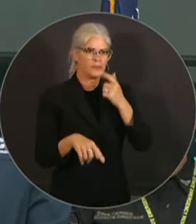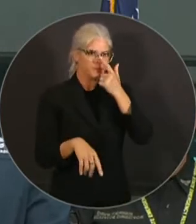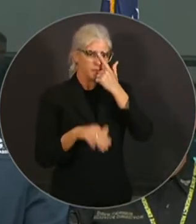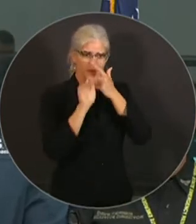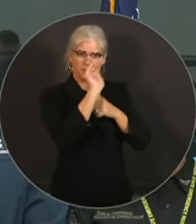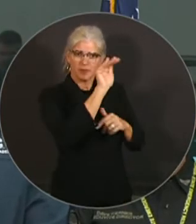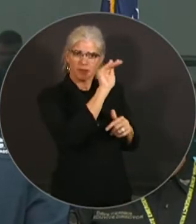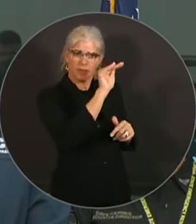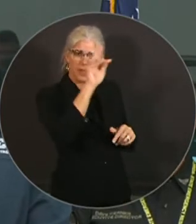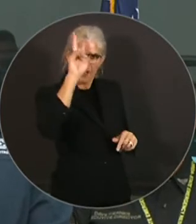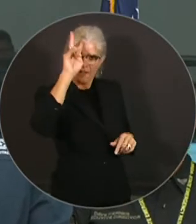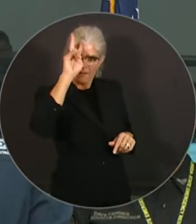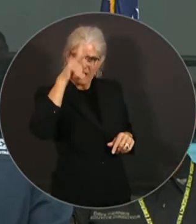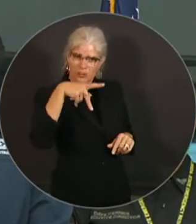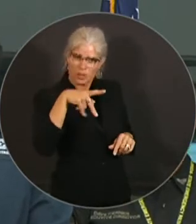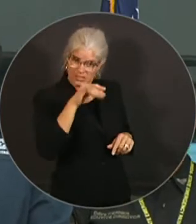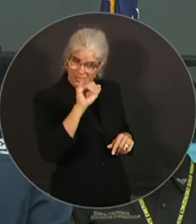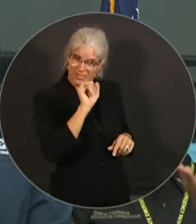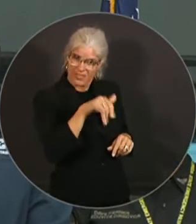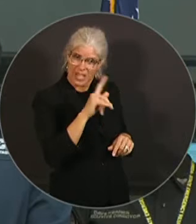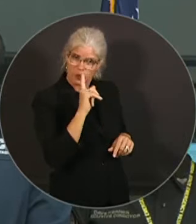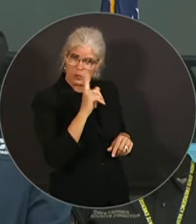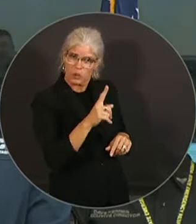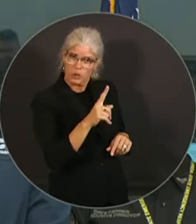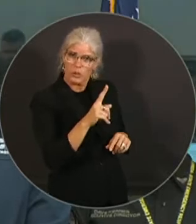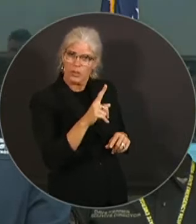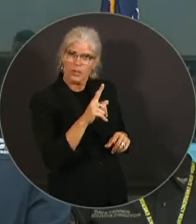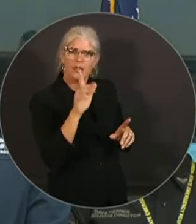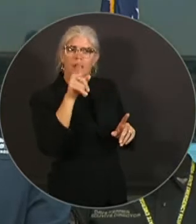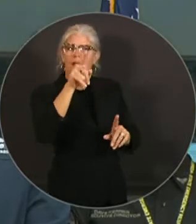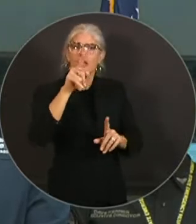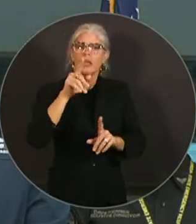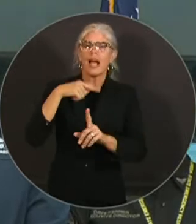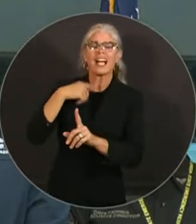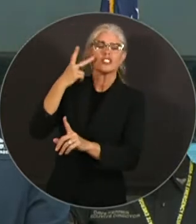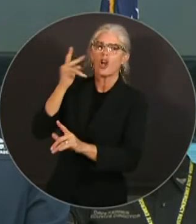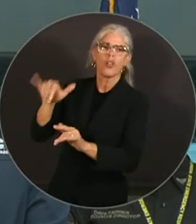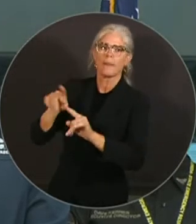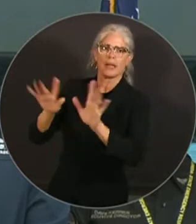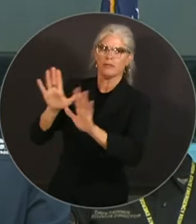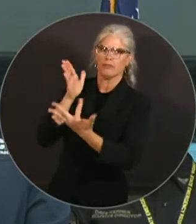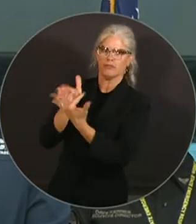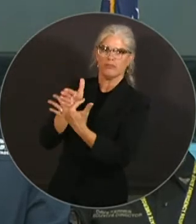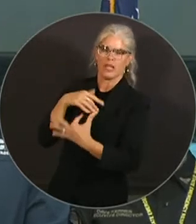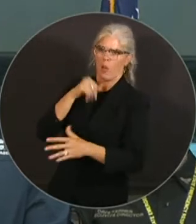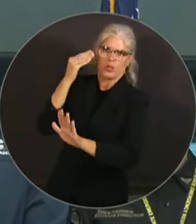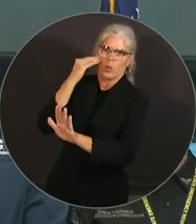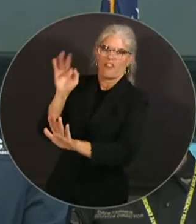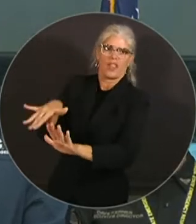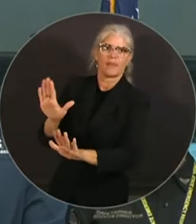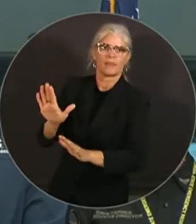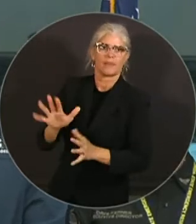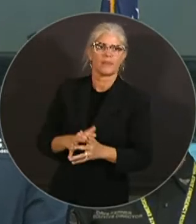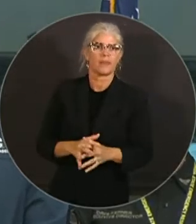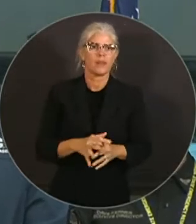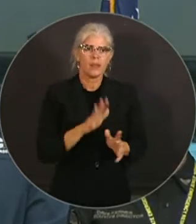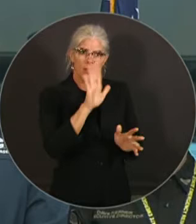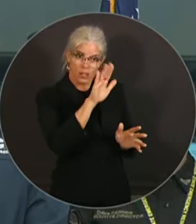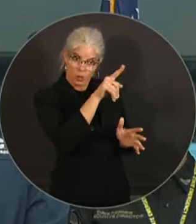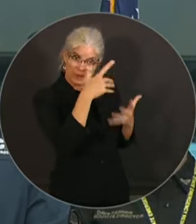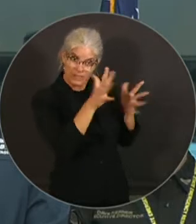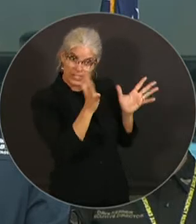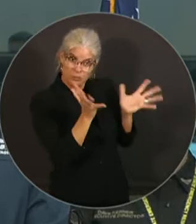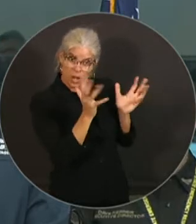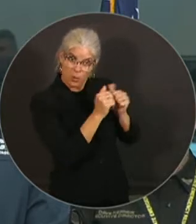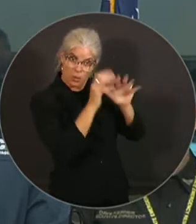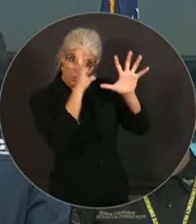Is that true? And why? No, I didn't know she called me. I saw that, but I was not aware of that. Have you spoken to the president at all? I mean, at